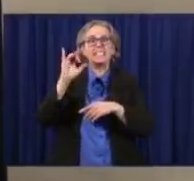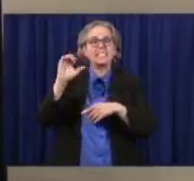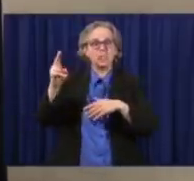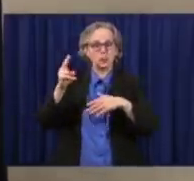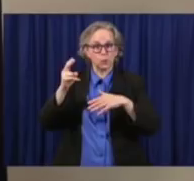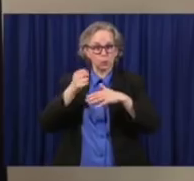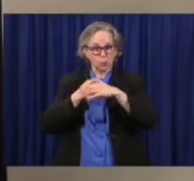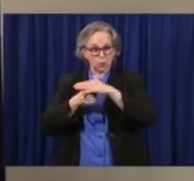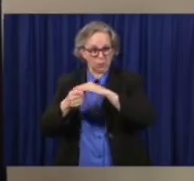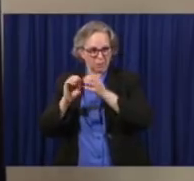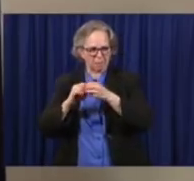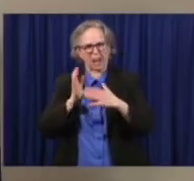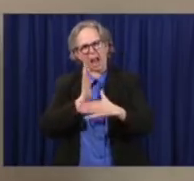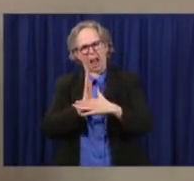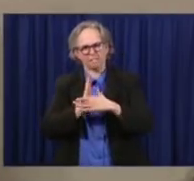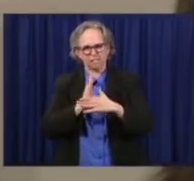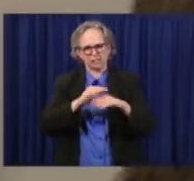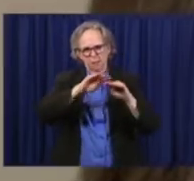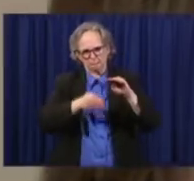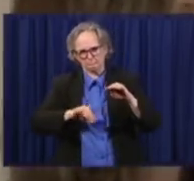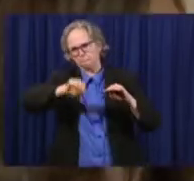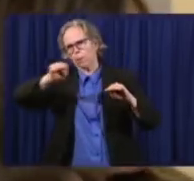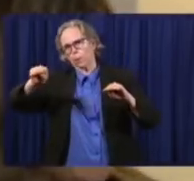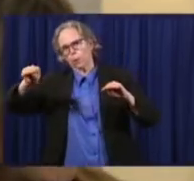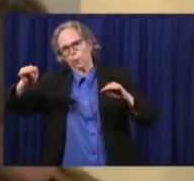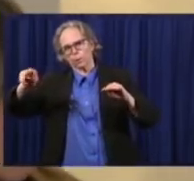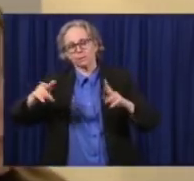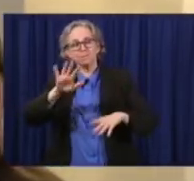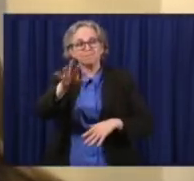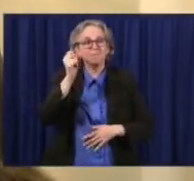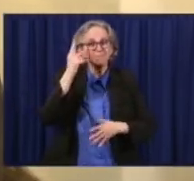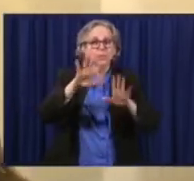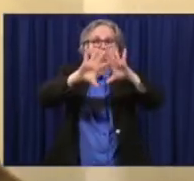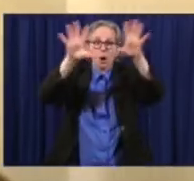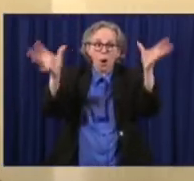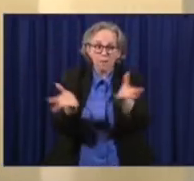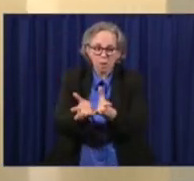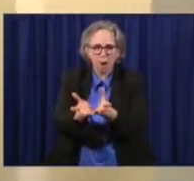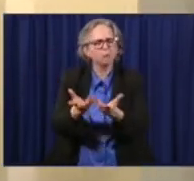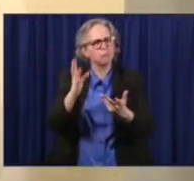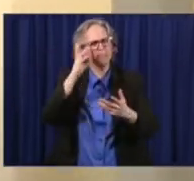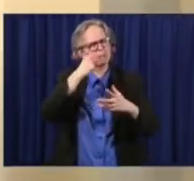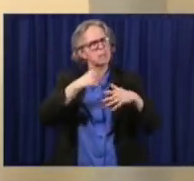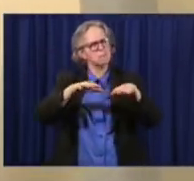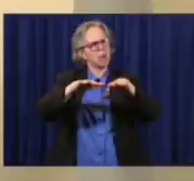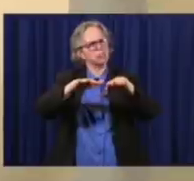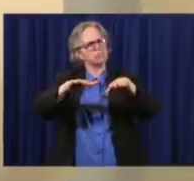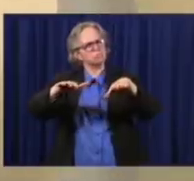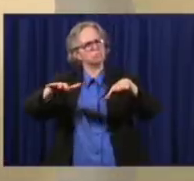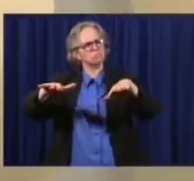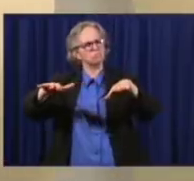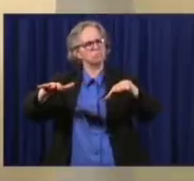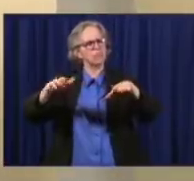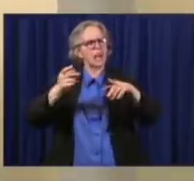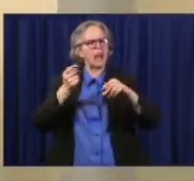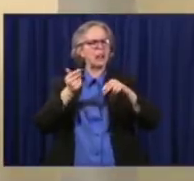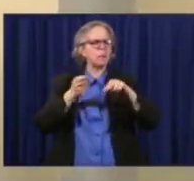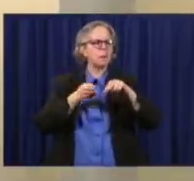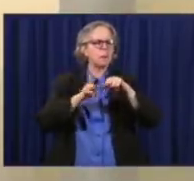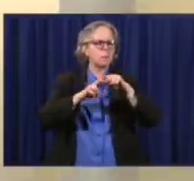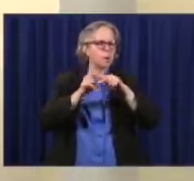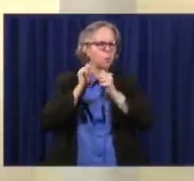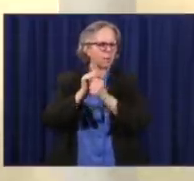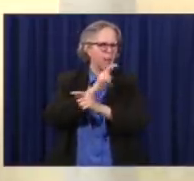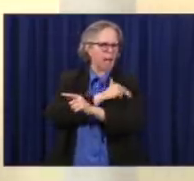about average. Again, overall, plateaued, a little bit up on our hospitalizations.